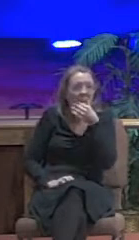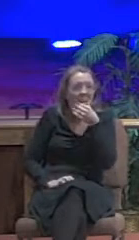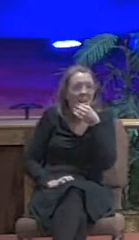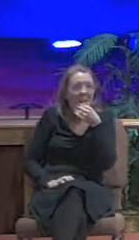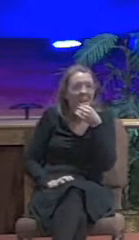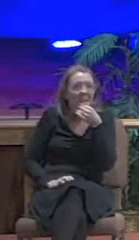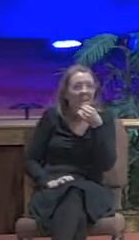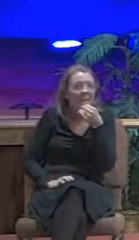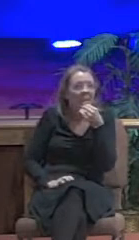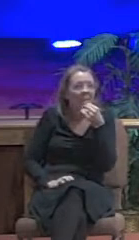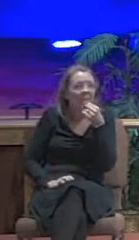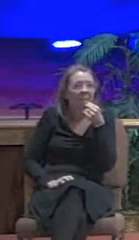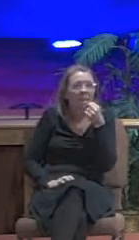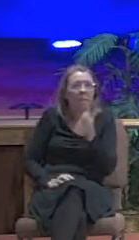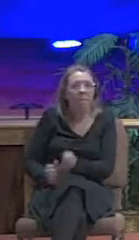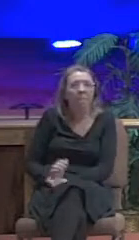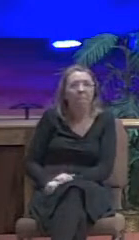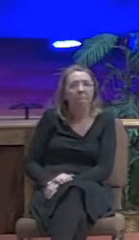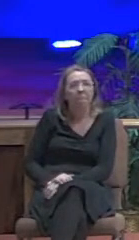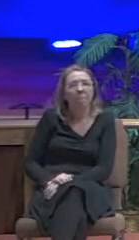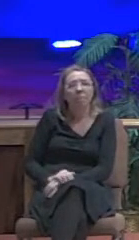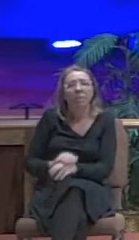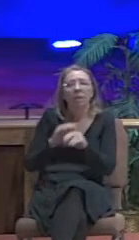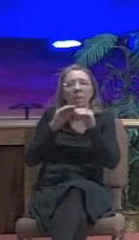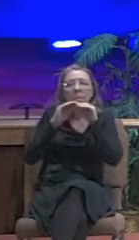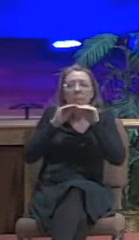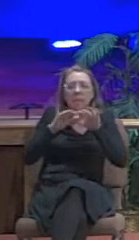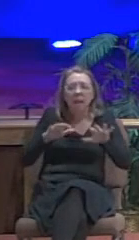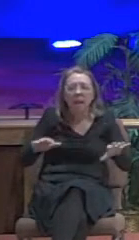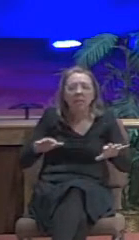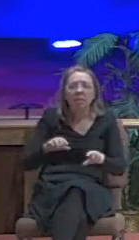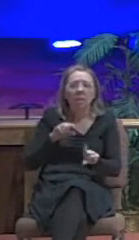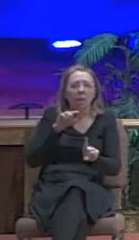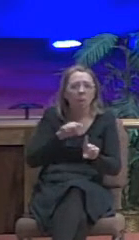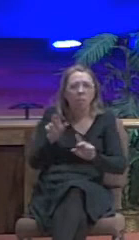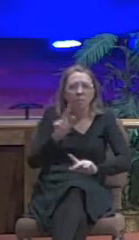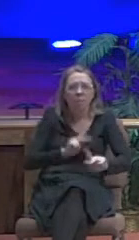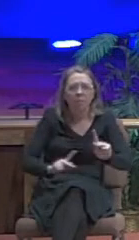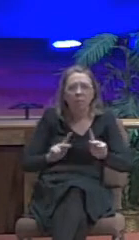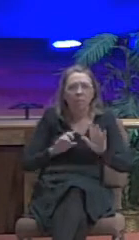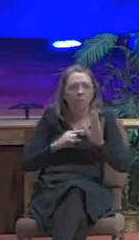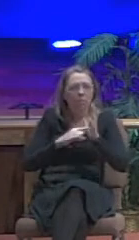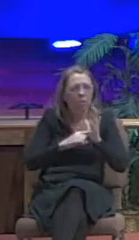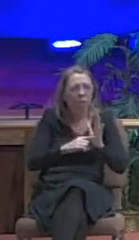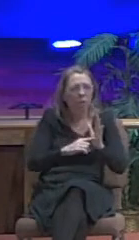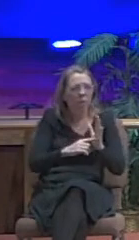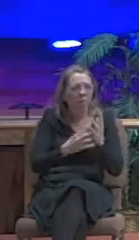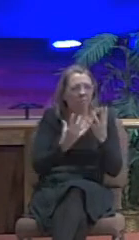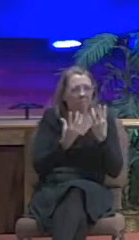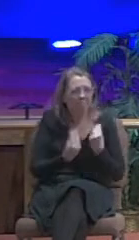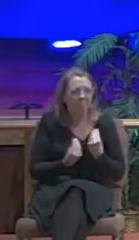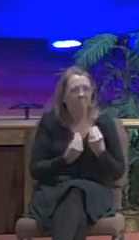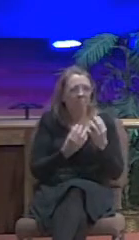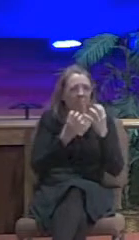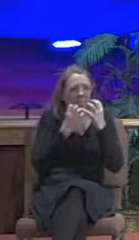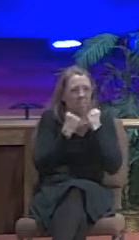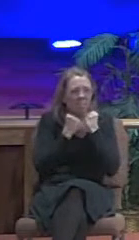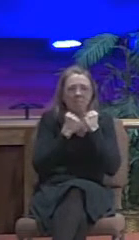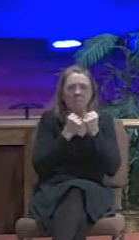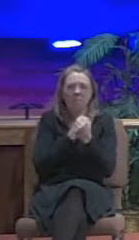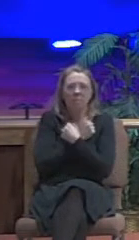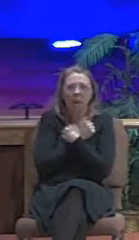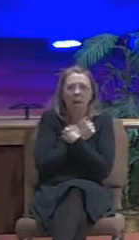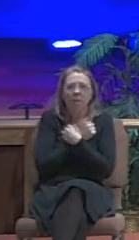Blessed are those who show compassion to a world who is lost, church.